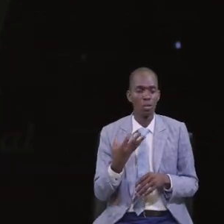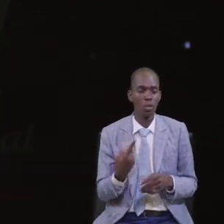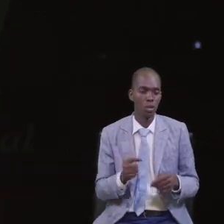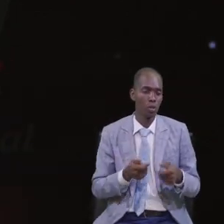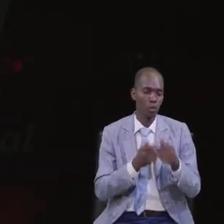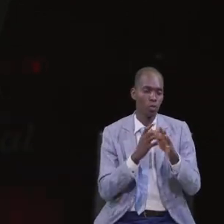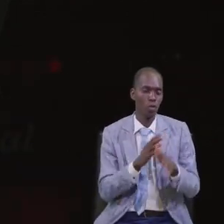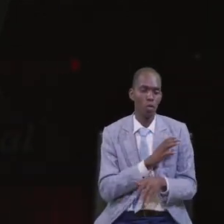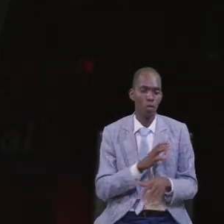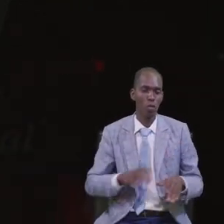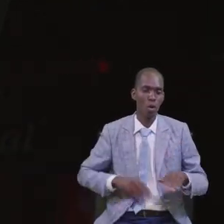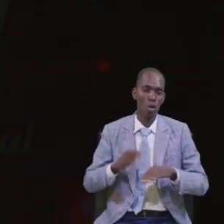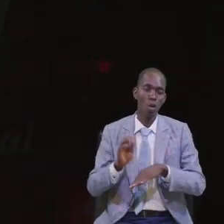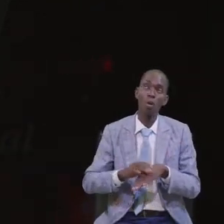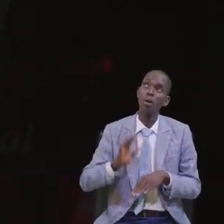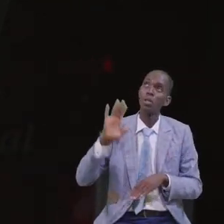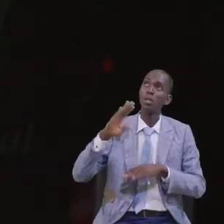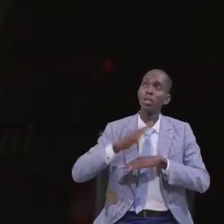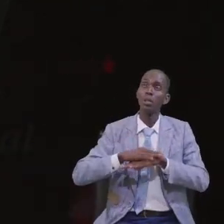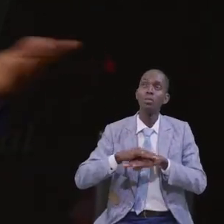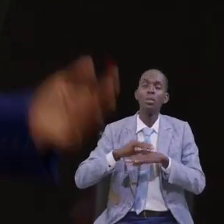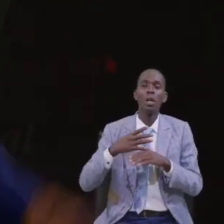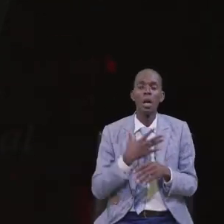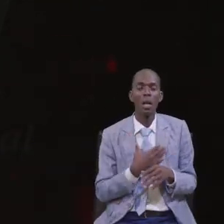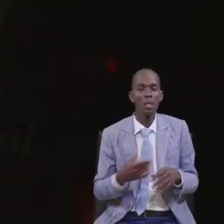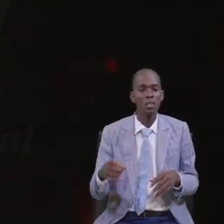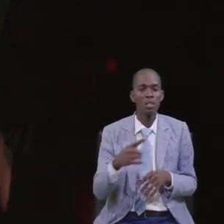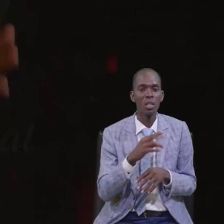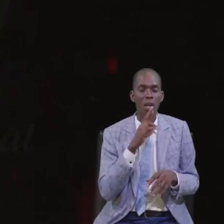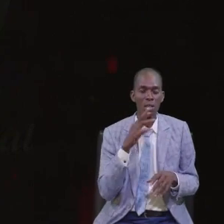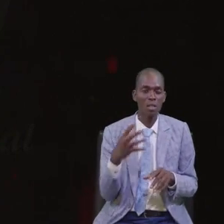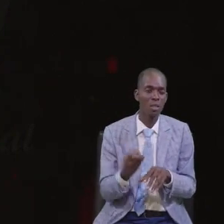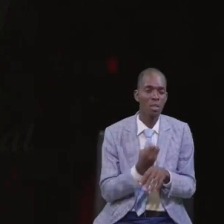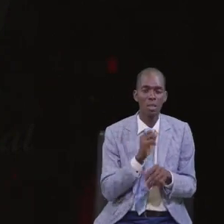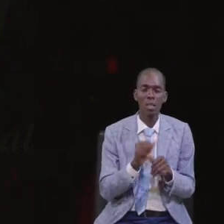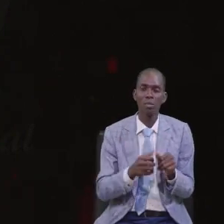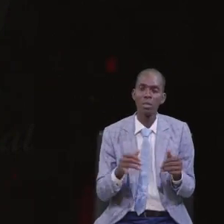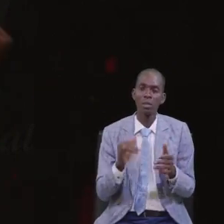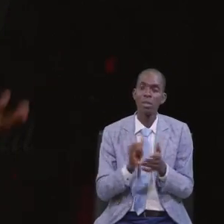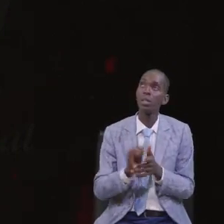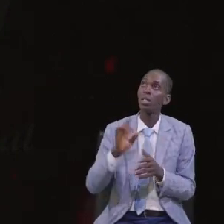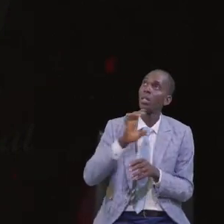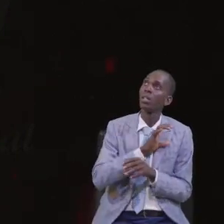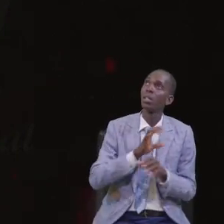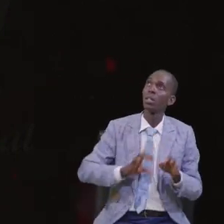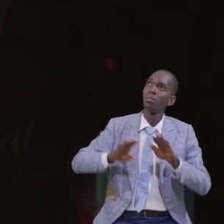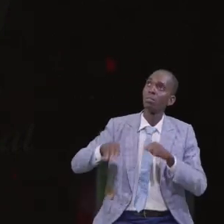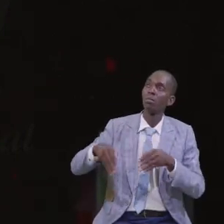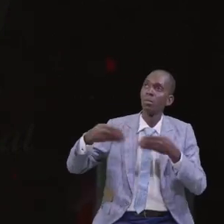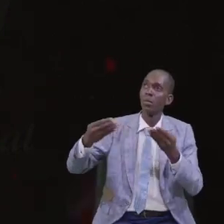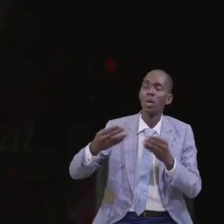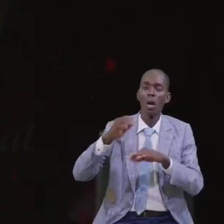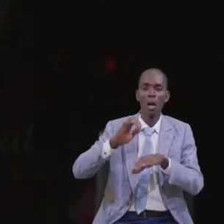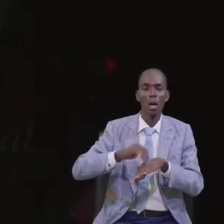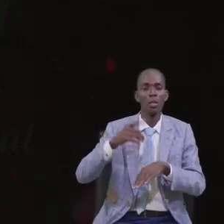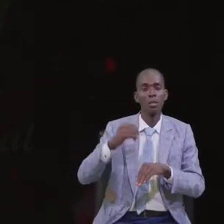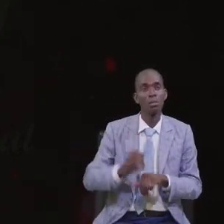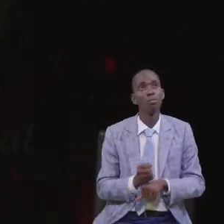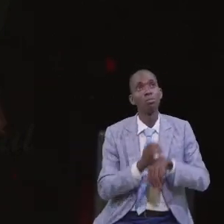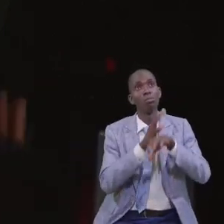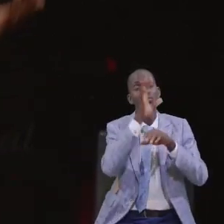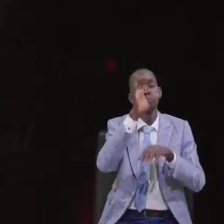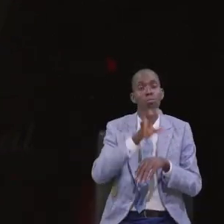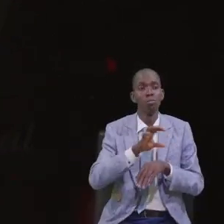bringing everything he has provided from Calvary, everything he has provided from the cross, and they bring it sincerely, and they bring it with